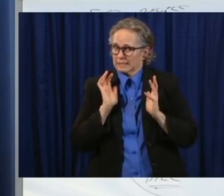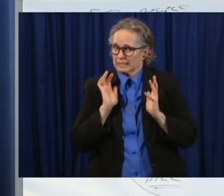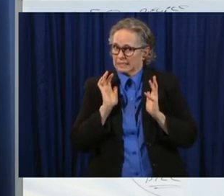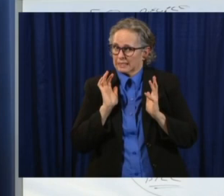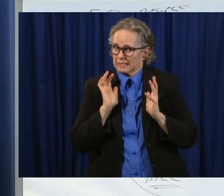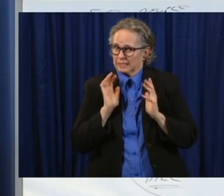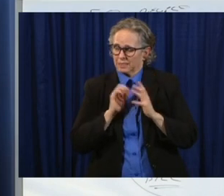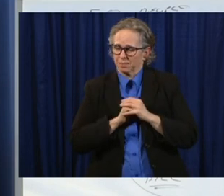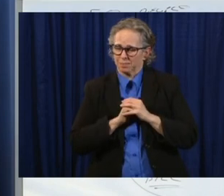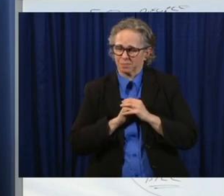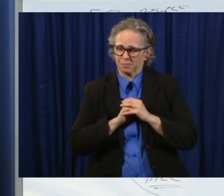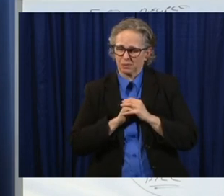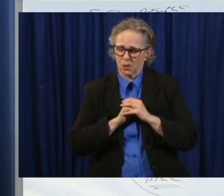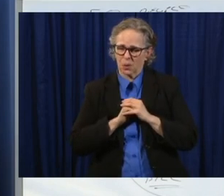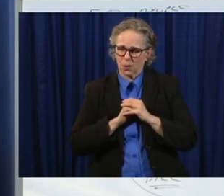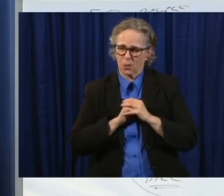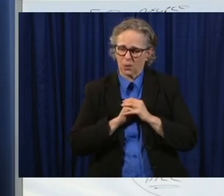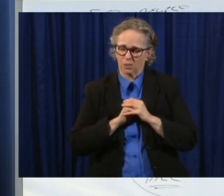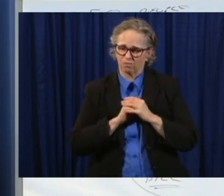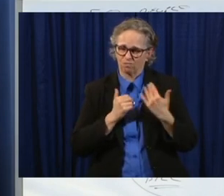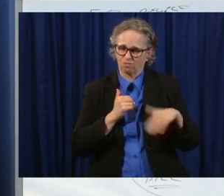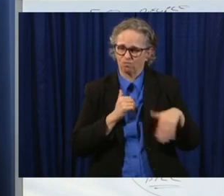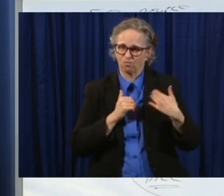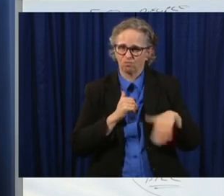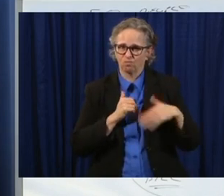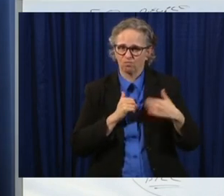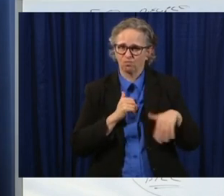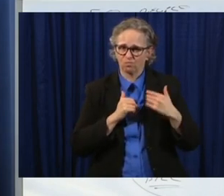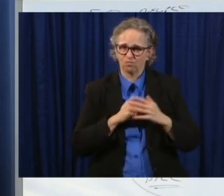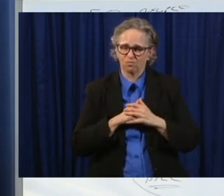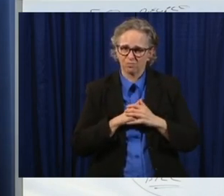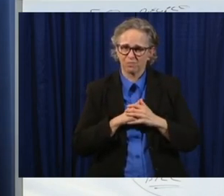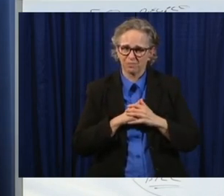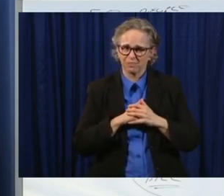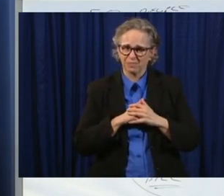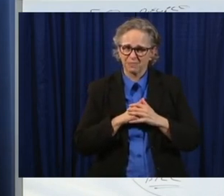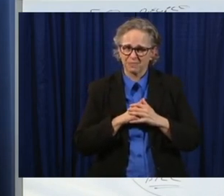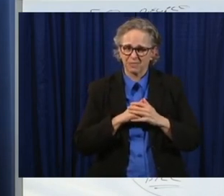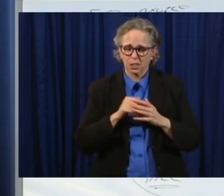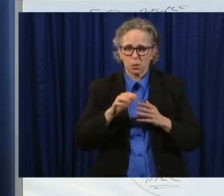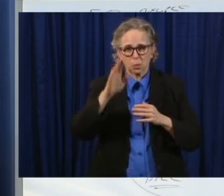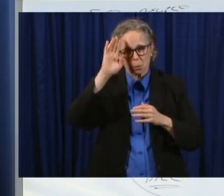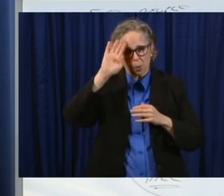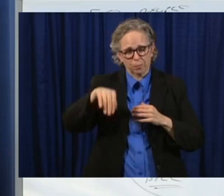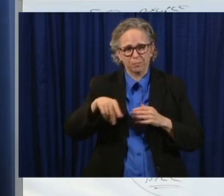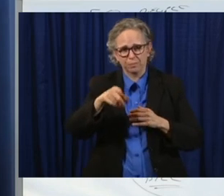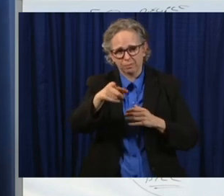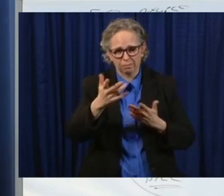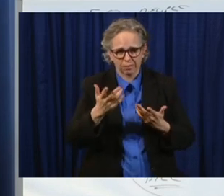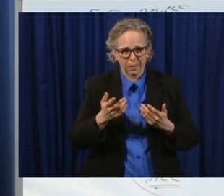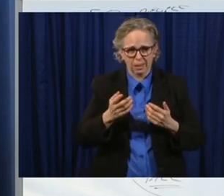because what individuals believe, what the consumer believes,